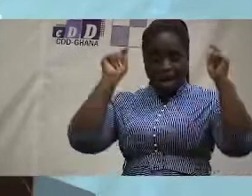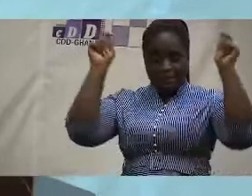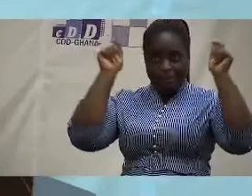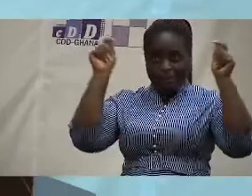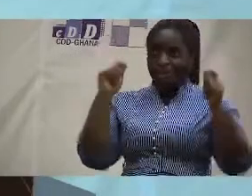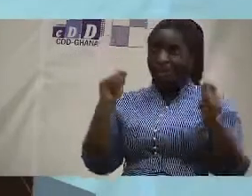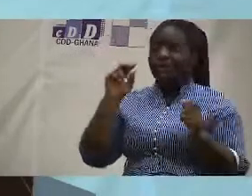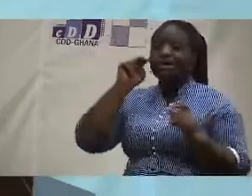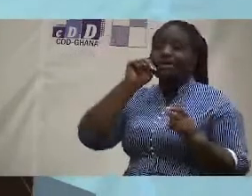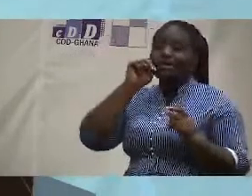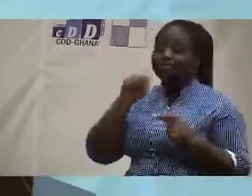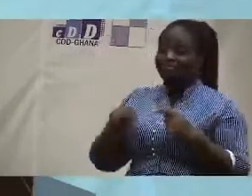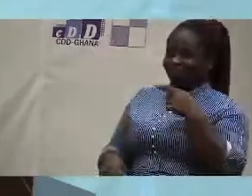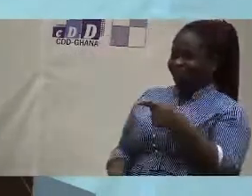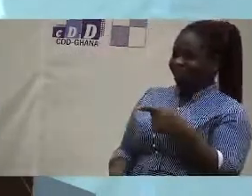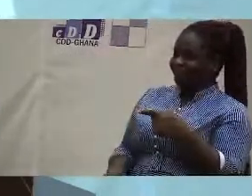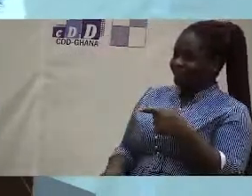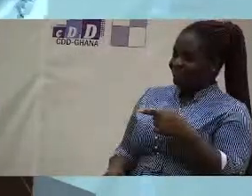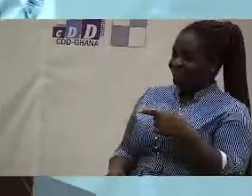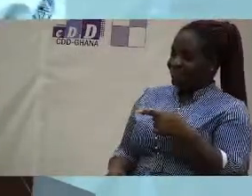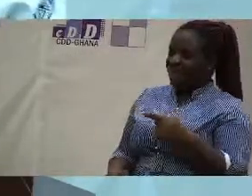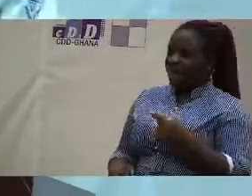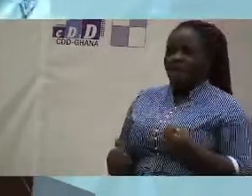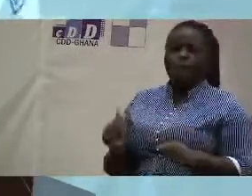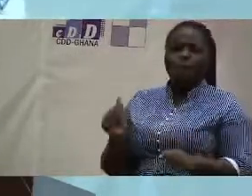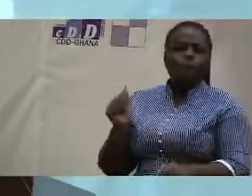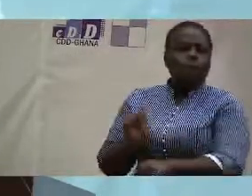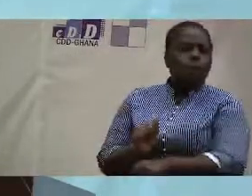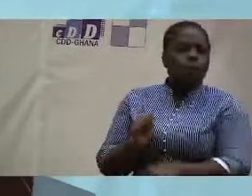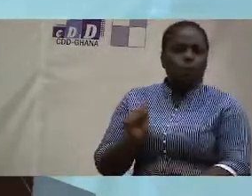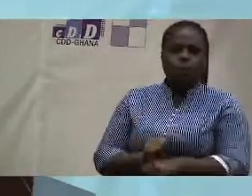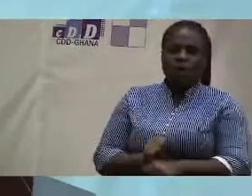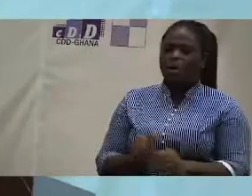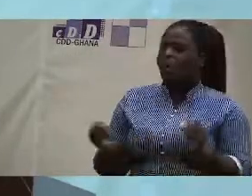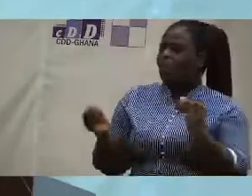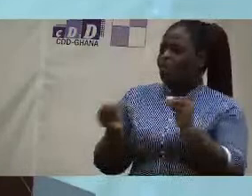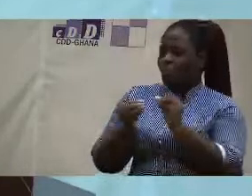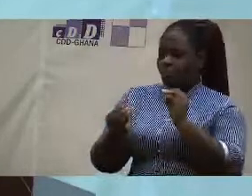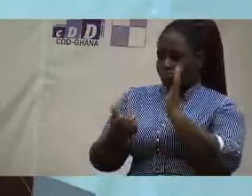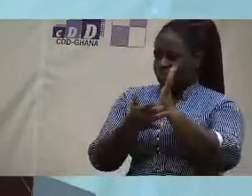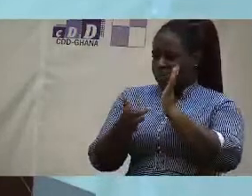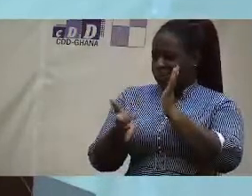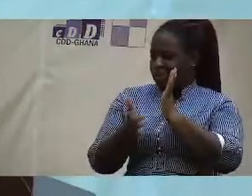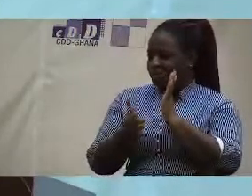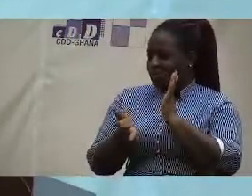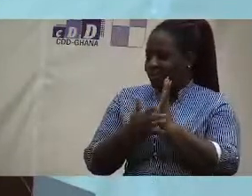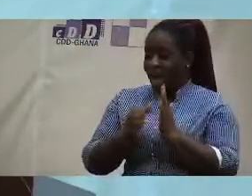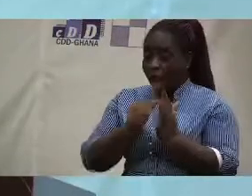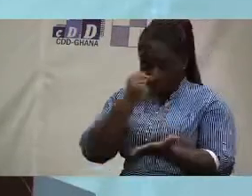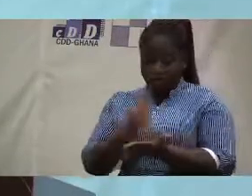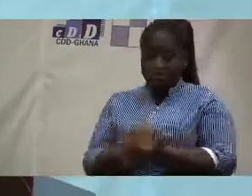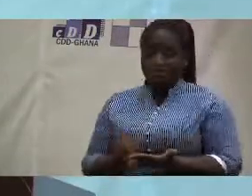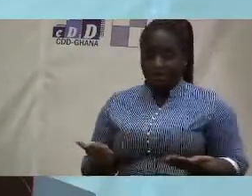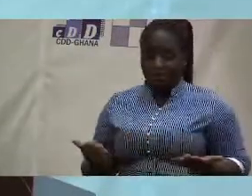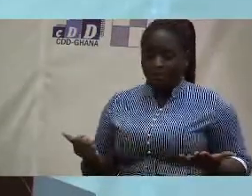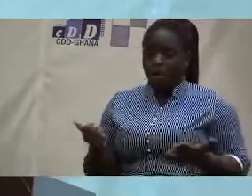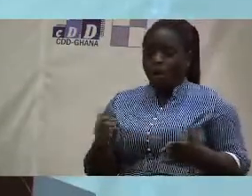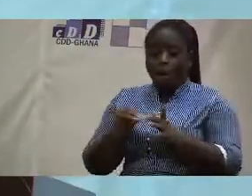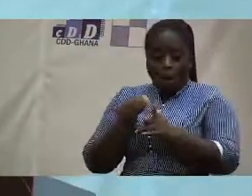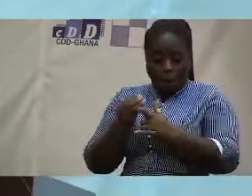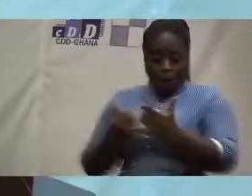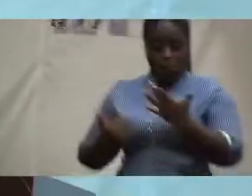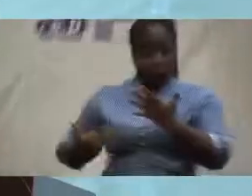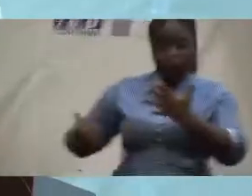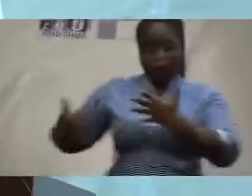other words, she's worked to use modern technology in ensuring or